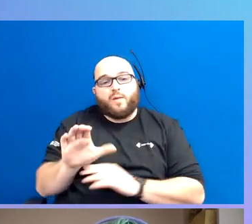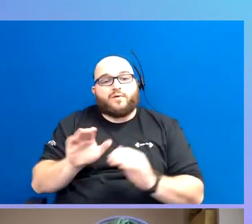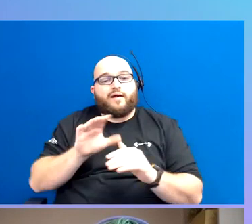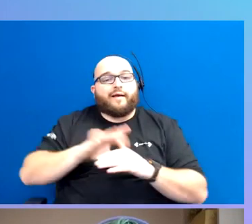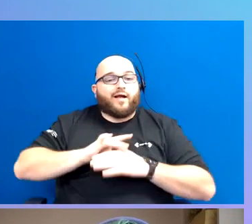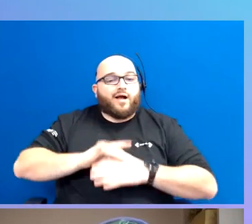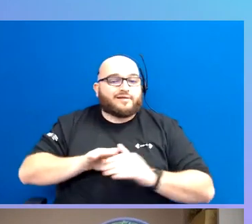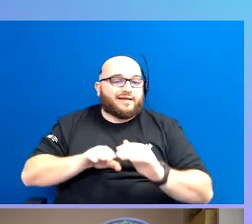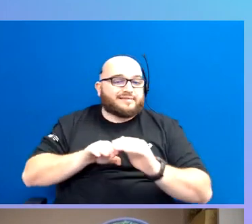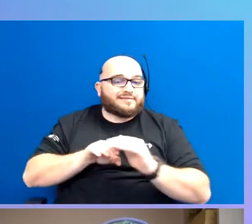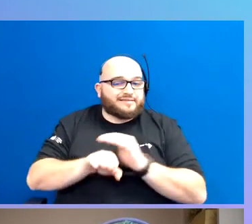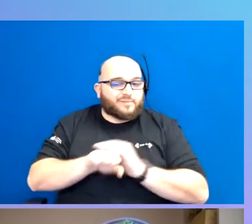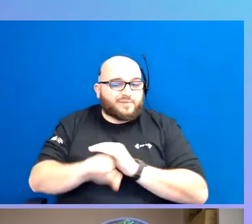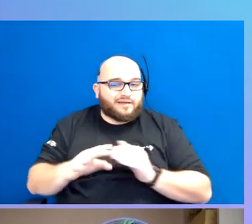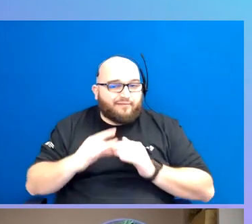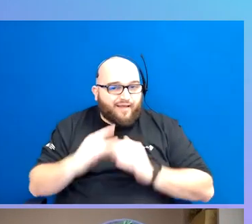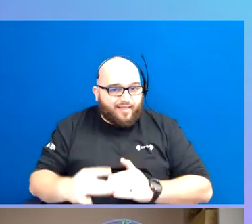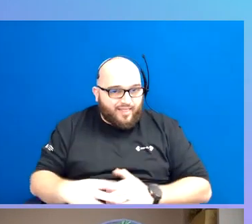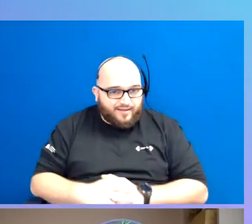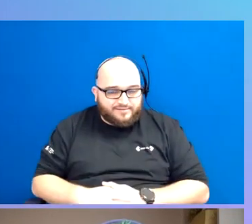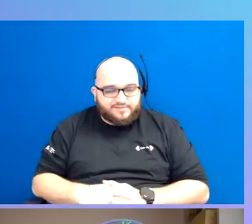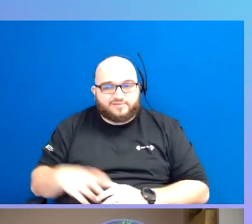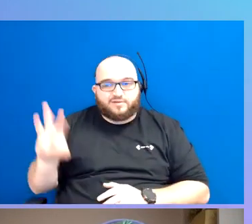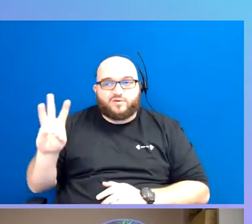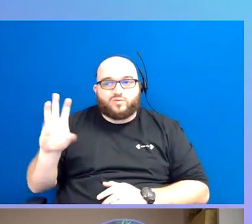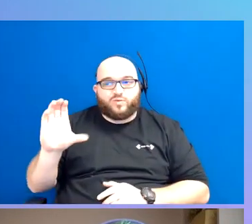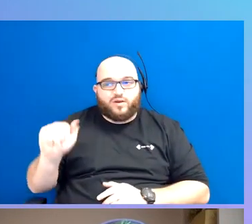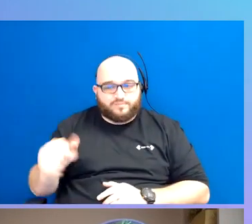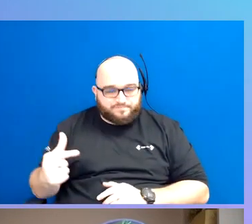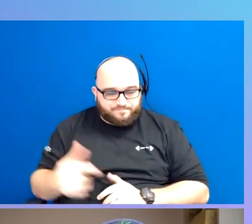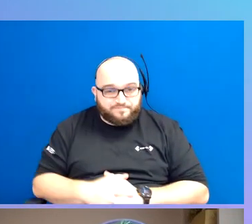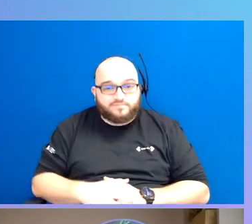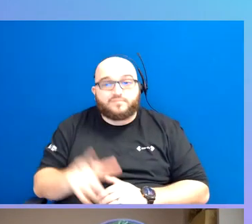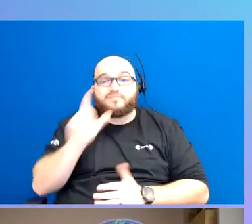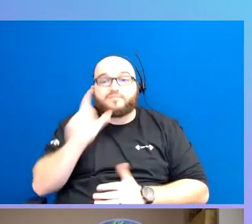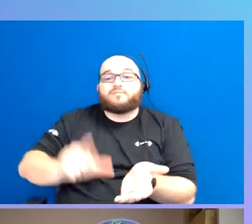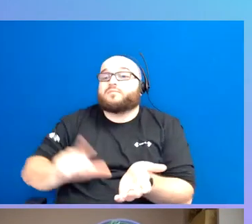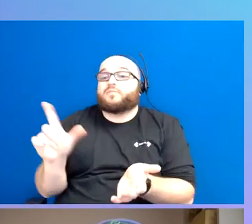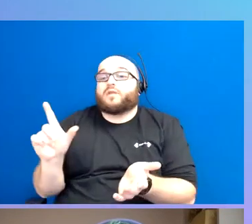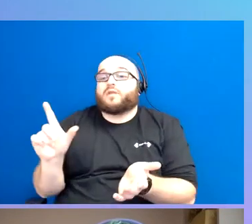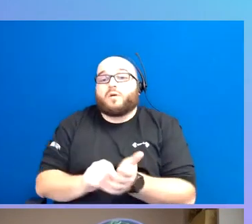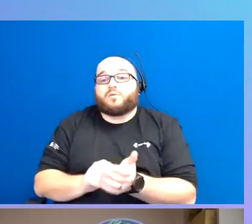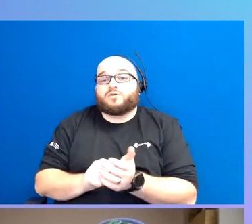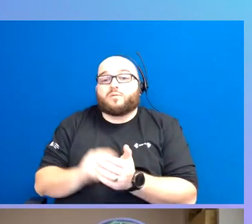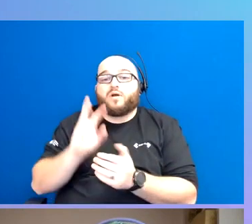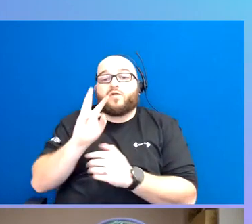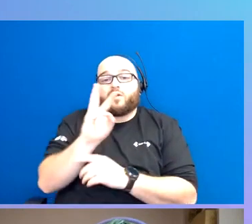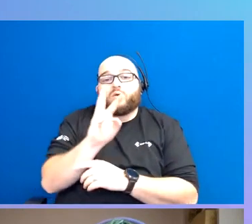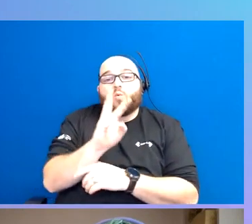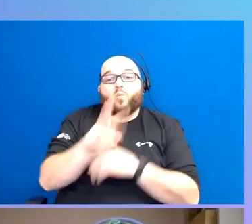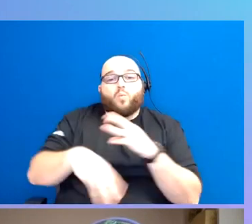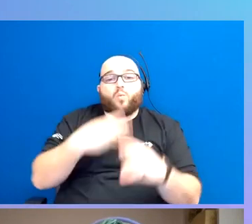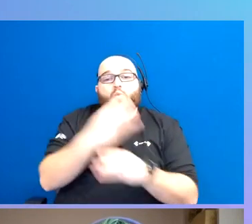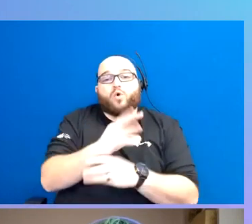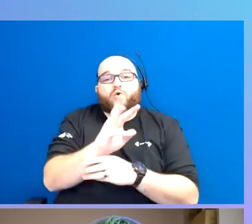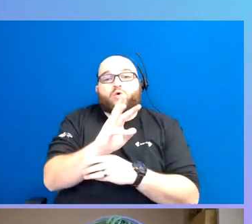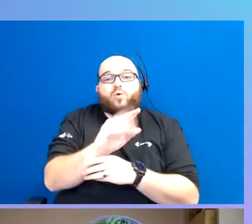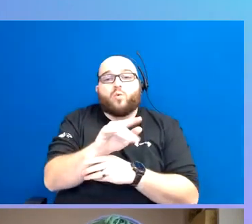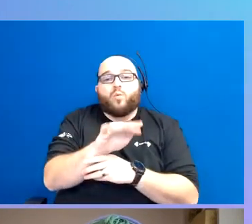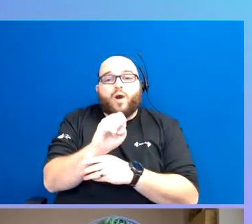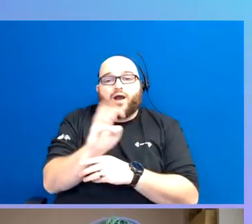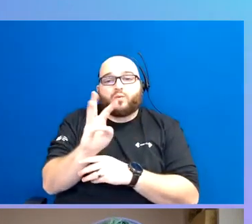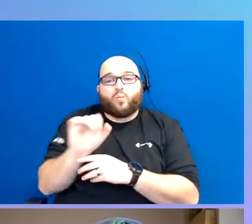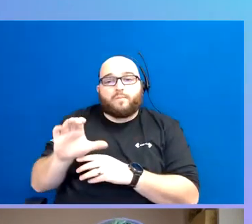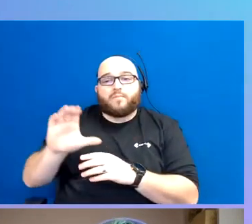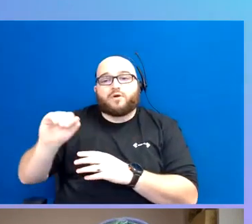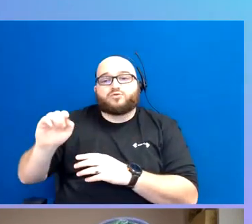Accessibility Guidelines. It was published by the World Web Consortium, or the